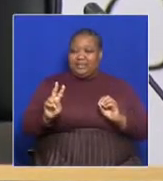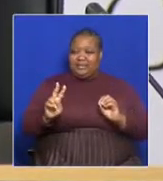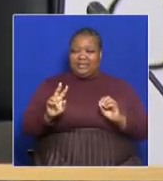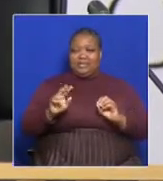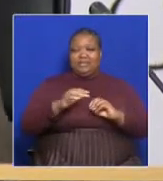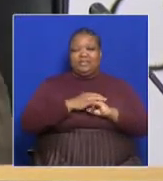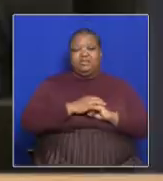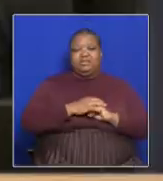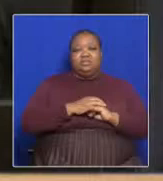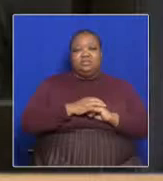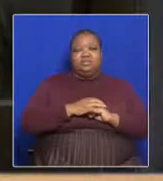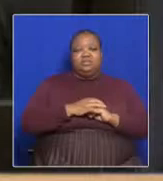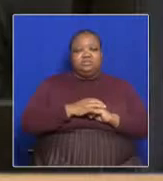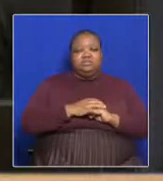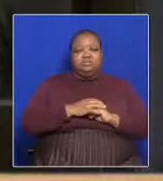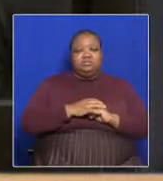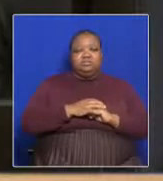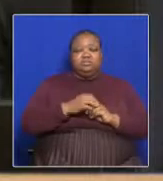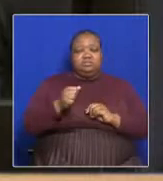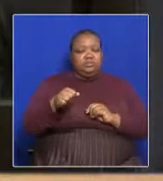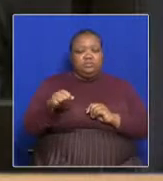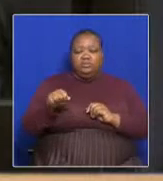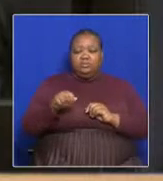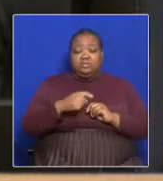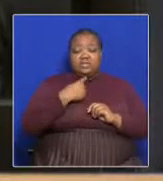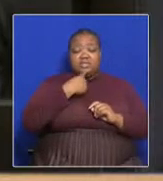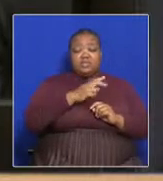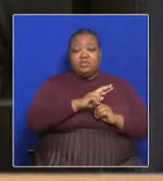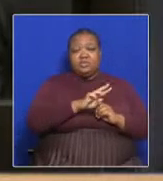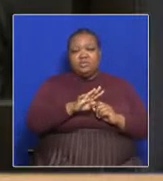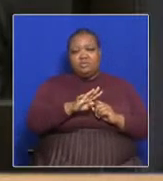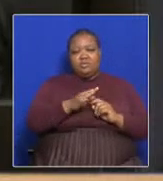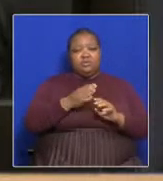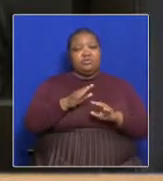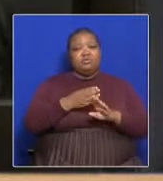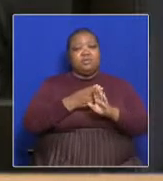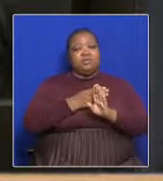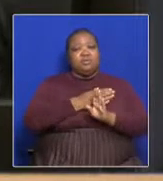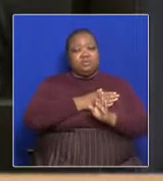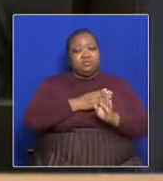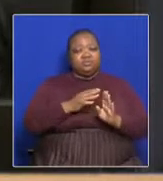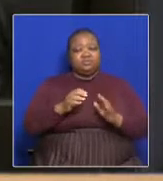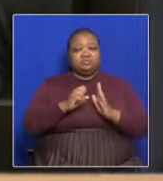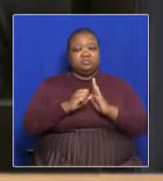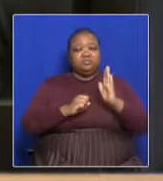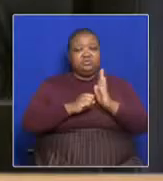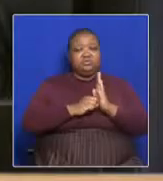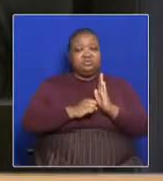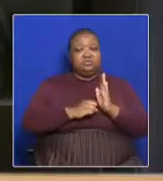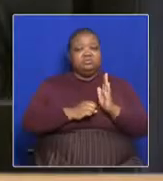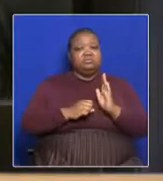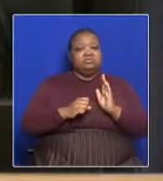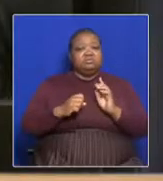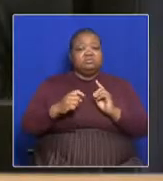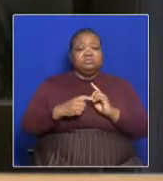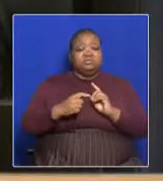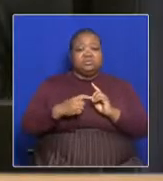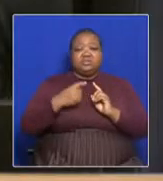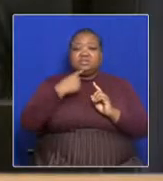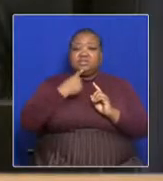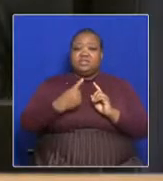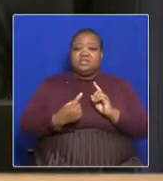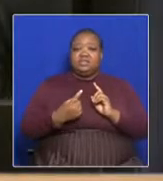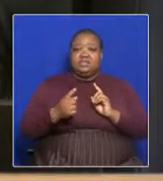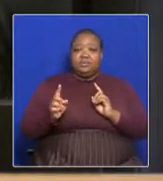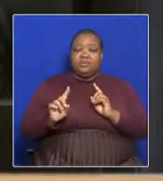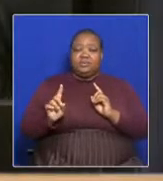24th. no. There's a statement, earlier statement, where he has said, I wasn't there